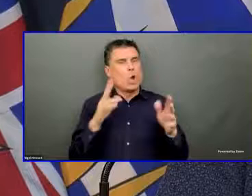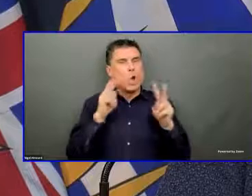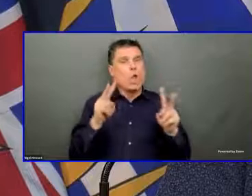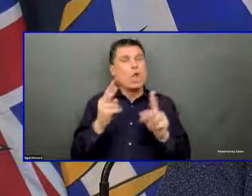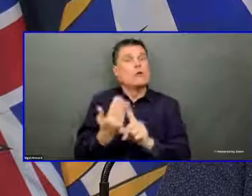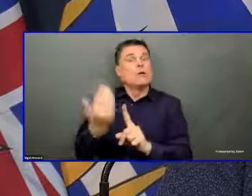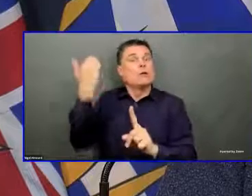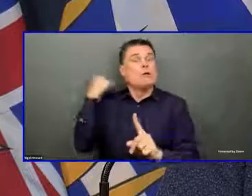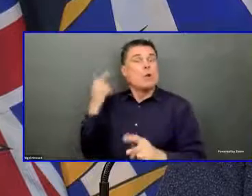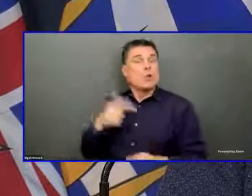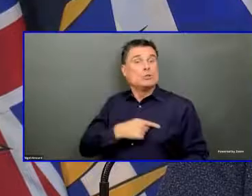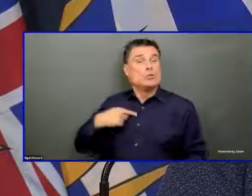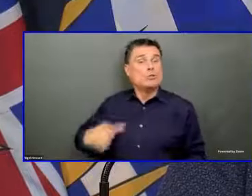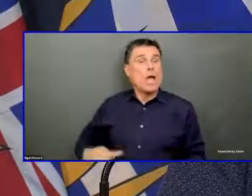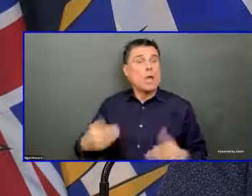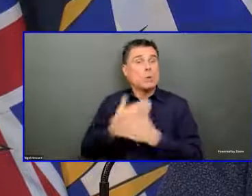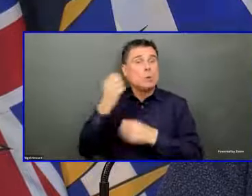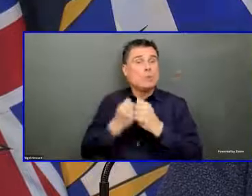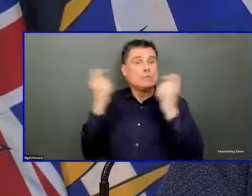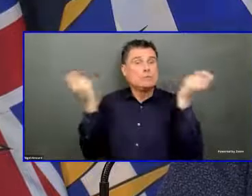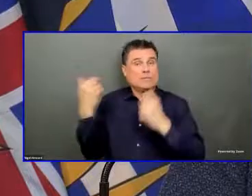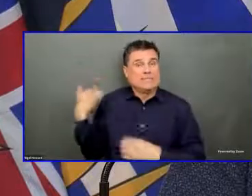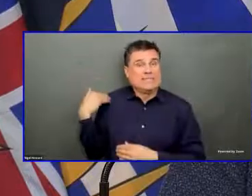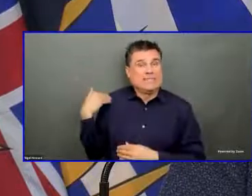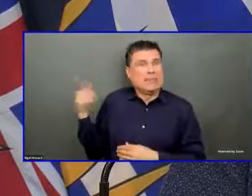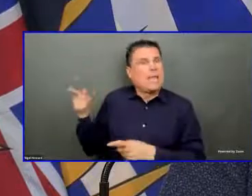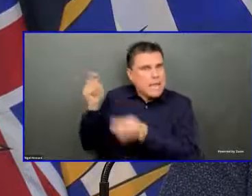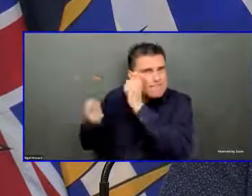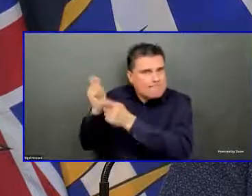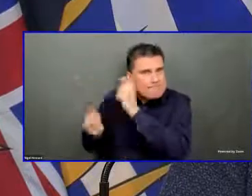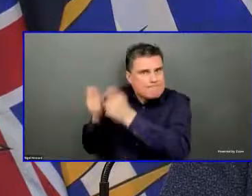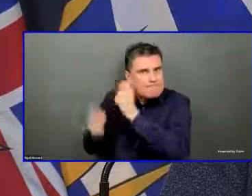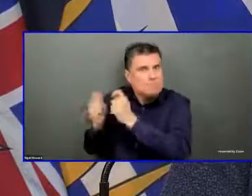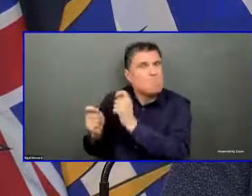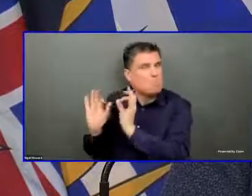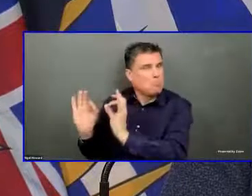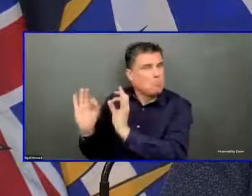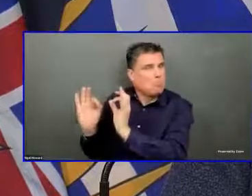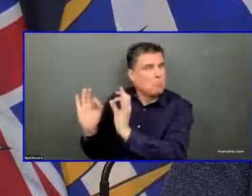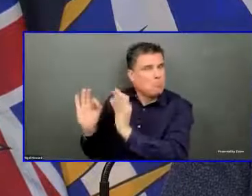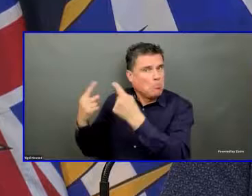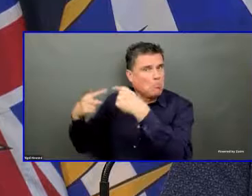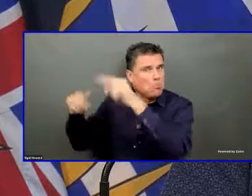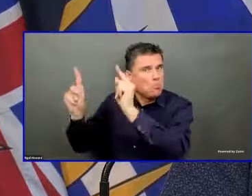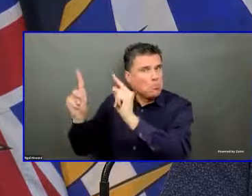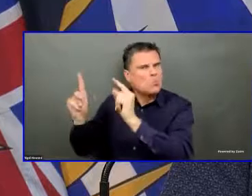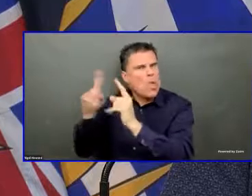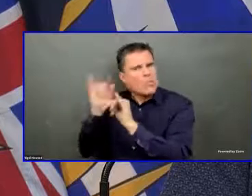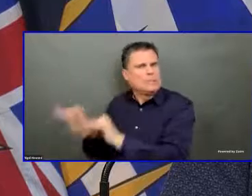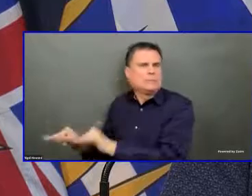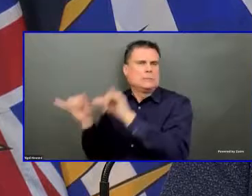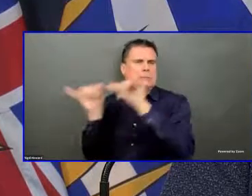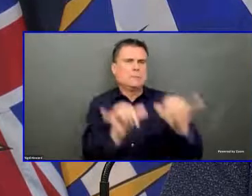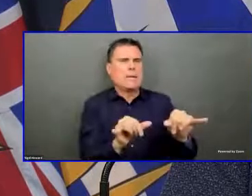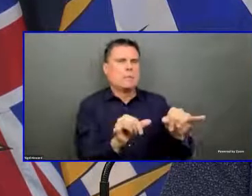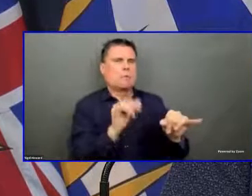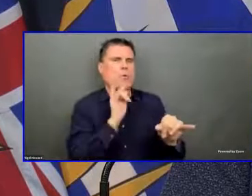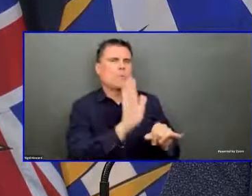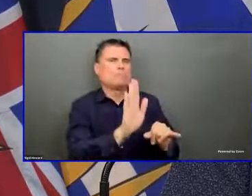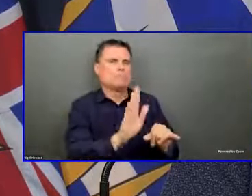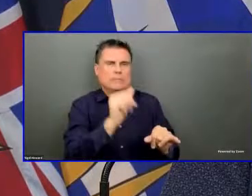had safely in the last few months. And I expect that will be the same for Vaisakhi as well. Tom, do you have a